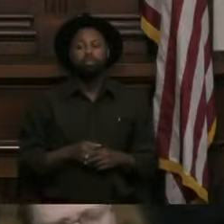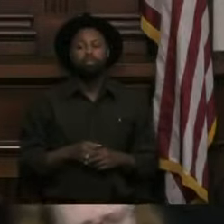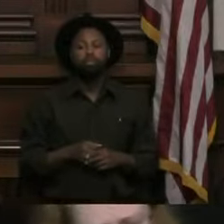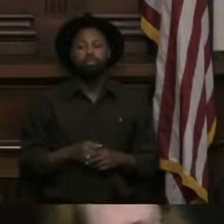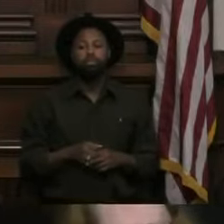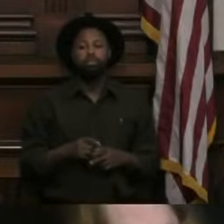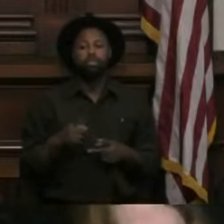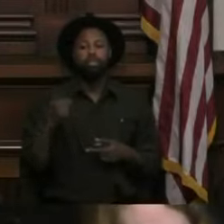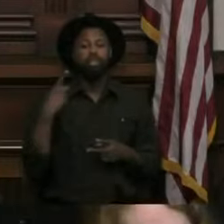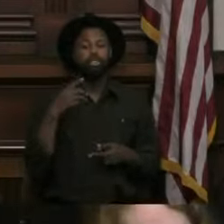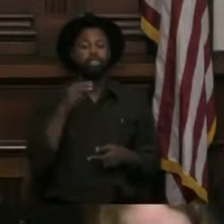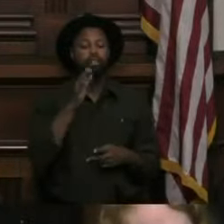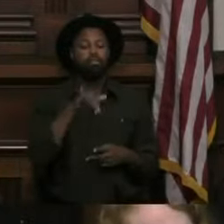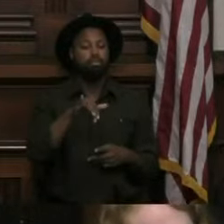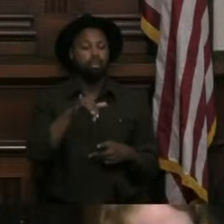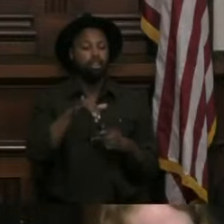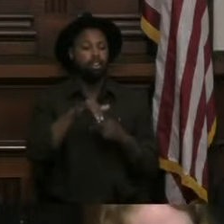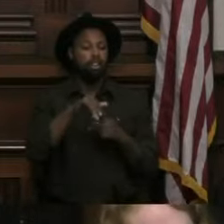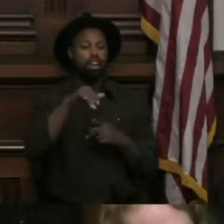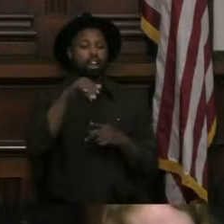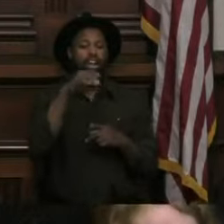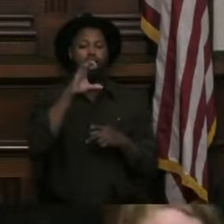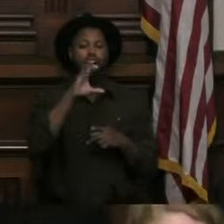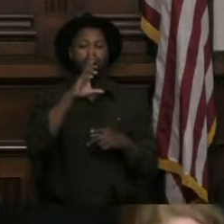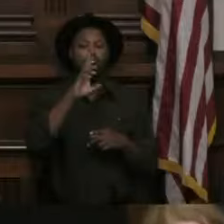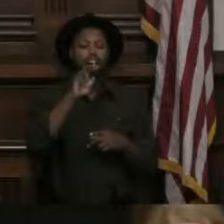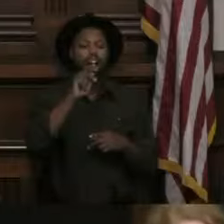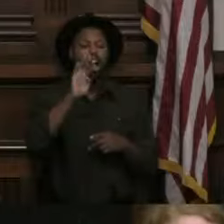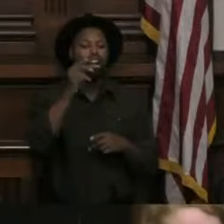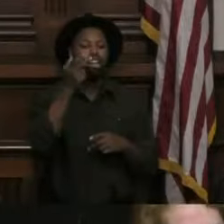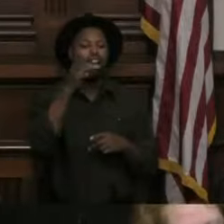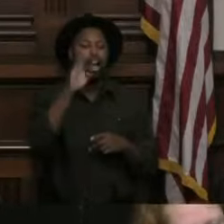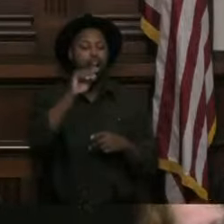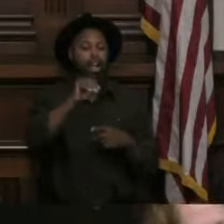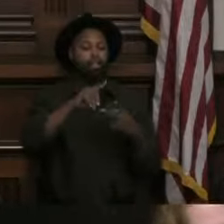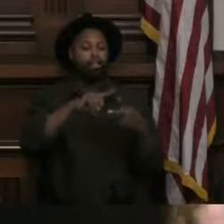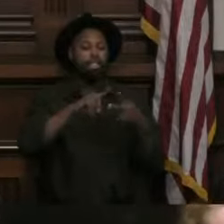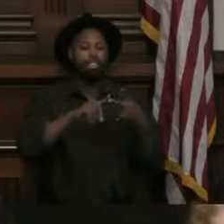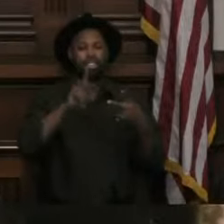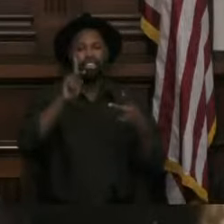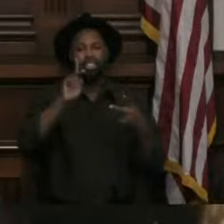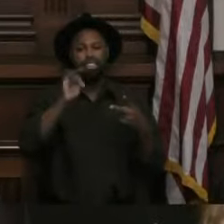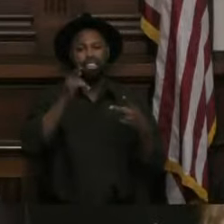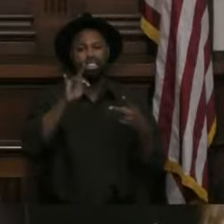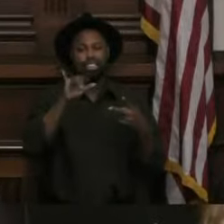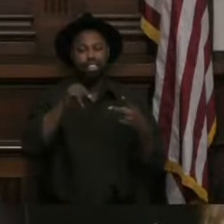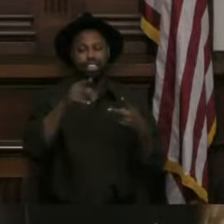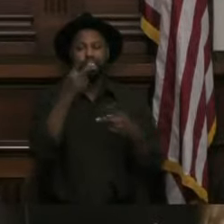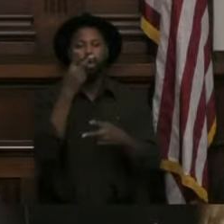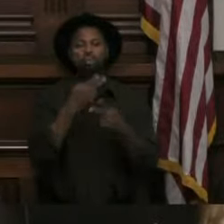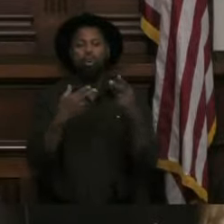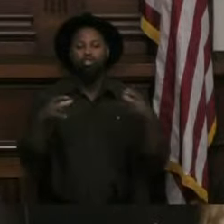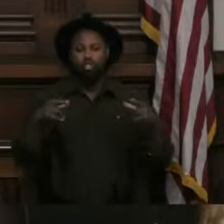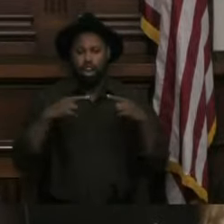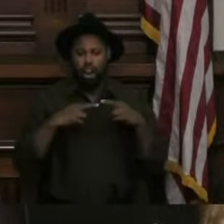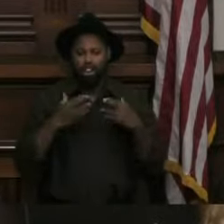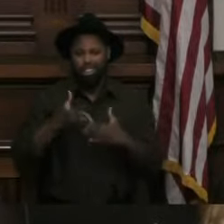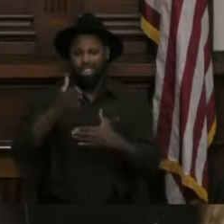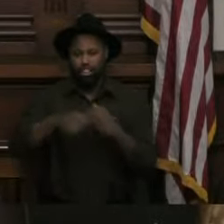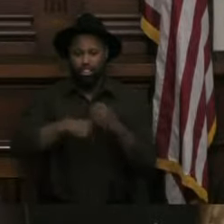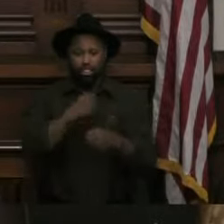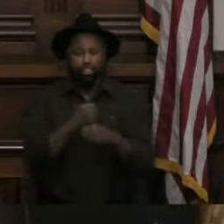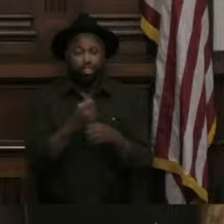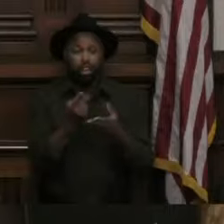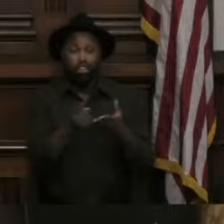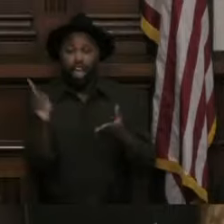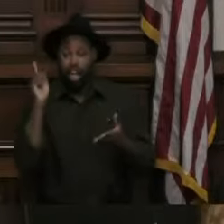Deputy Mayor Patrick Cunningham and Corporation Counsel Linda Kingsley are both retiring at the year end. Last week,